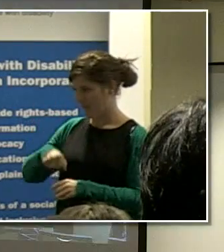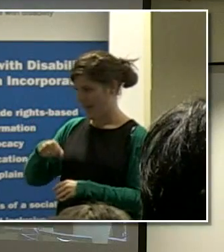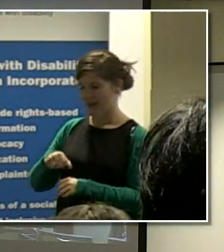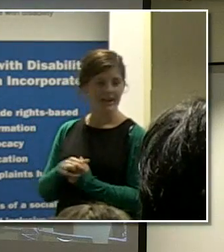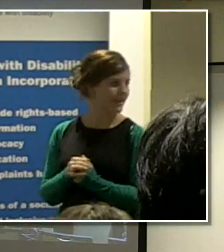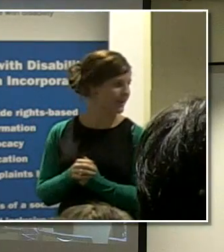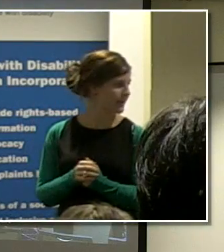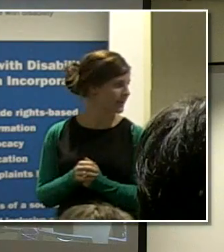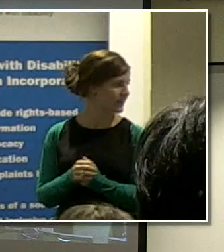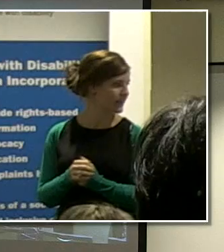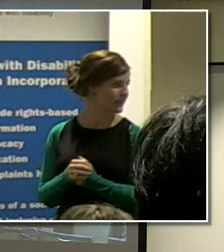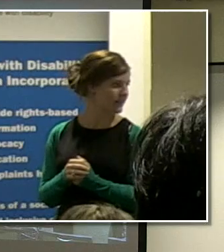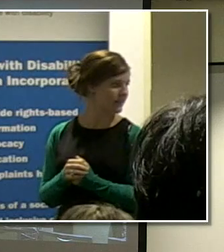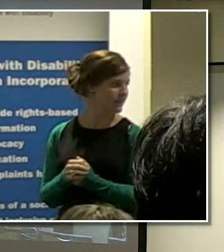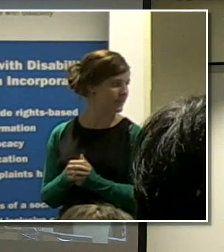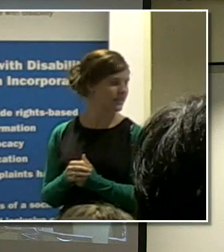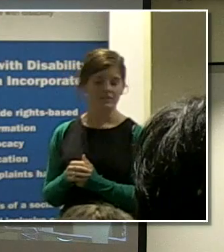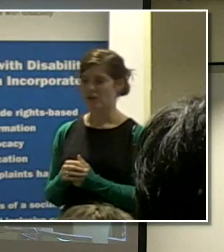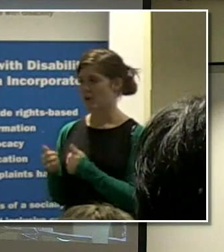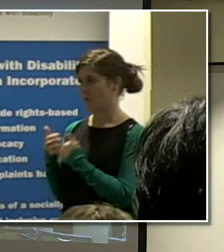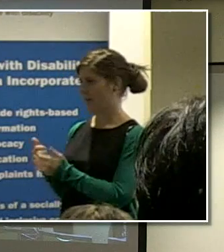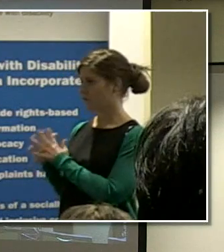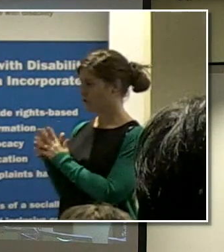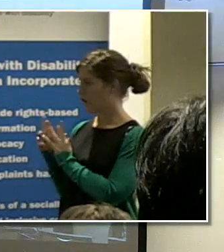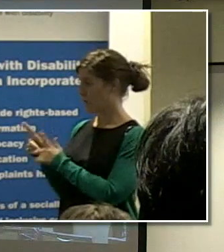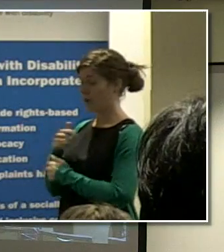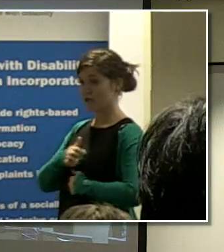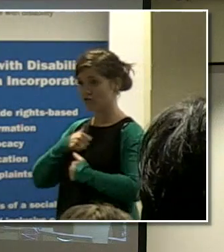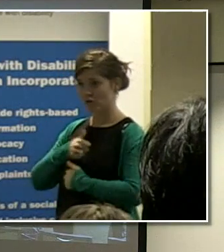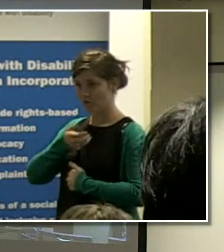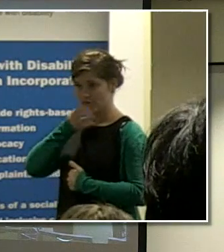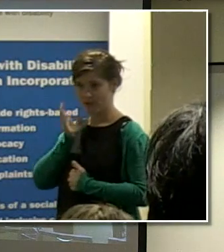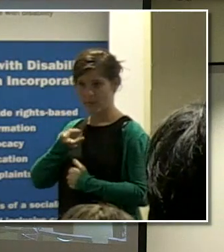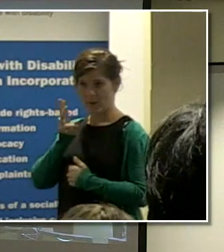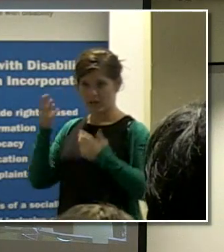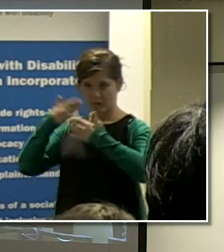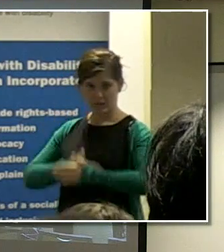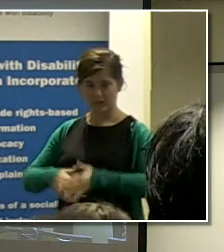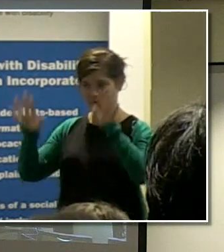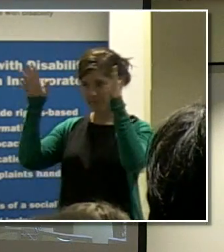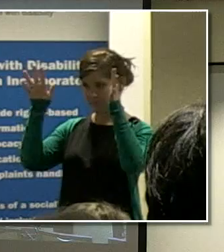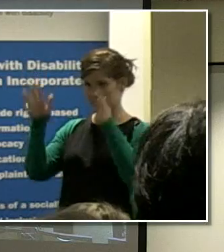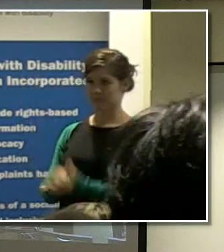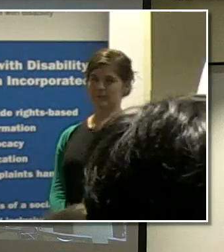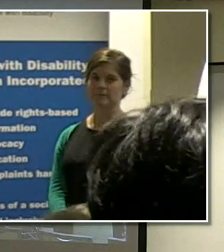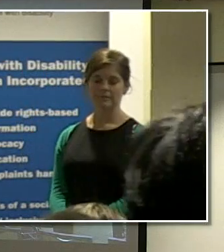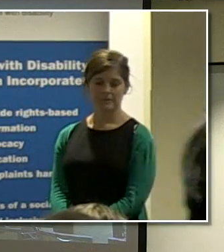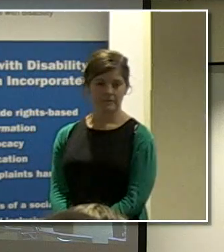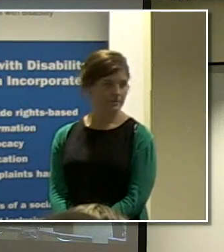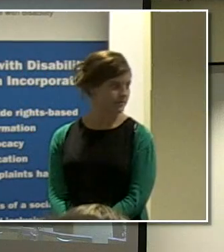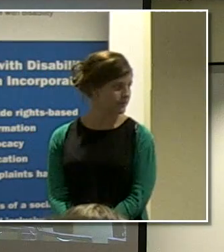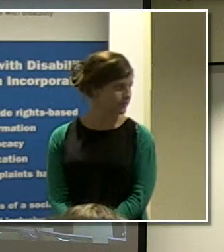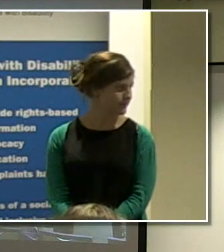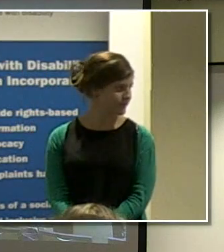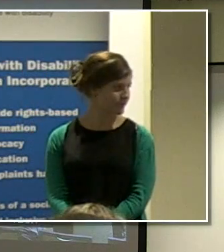And it's very well deserved. We hope you might enjoy that tonight. Thank you very much. Thank you. Thanks for your questions and all of